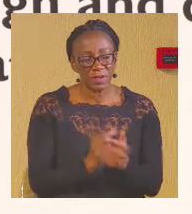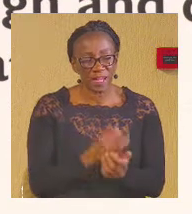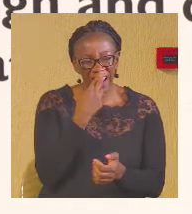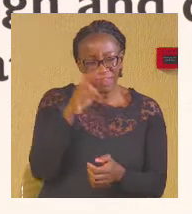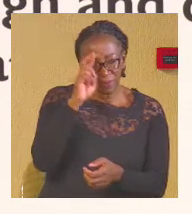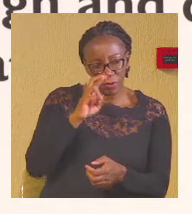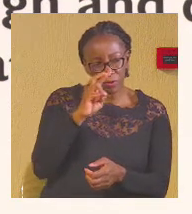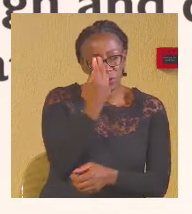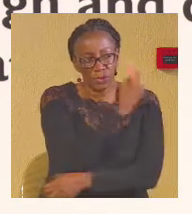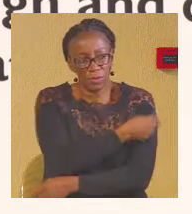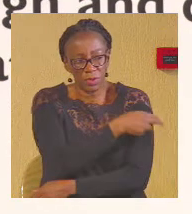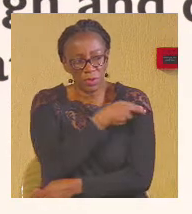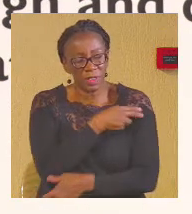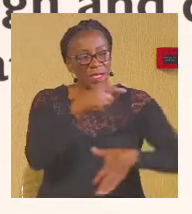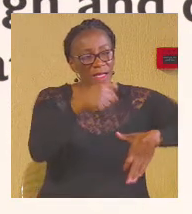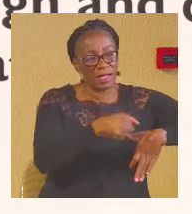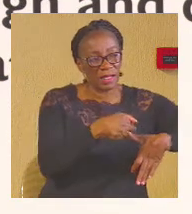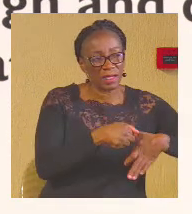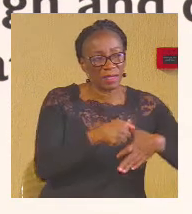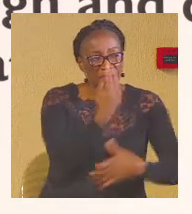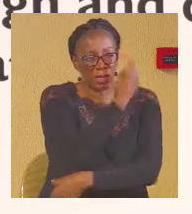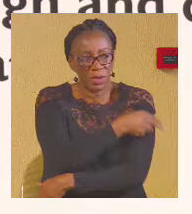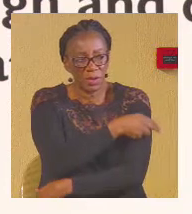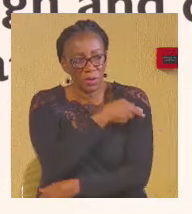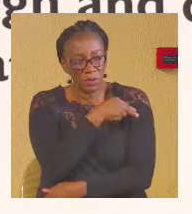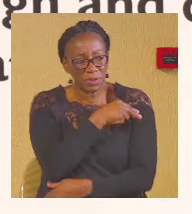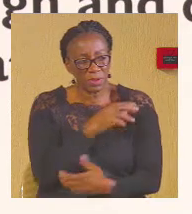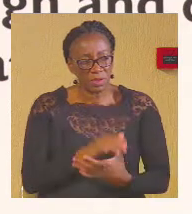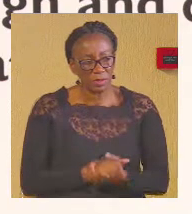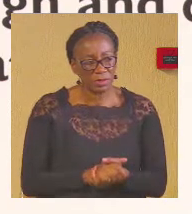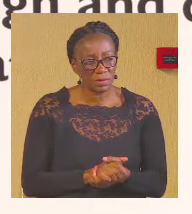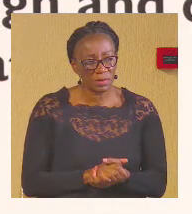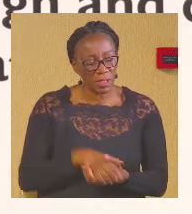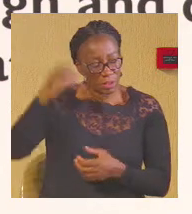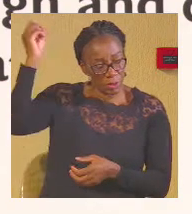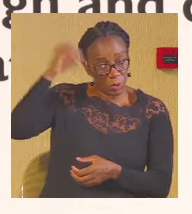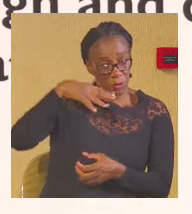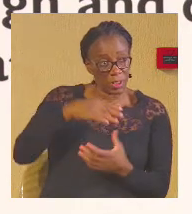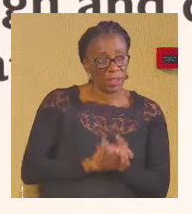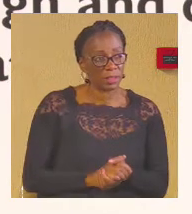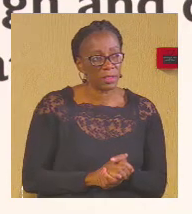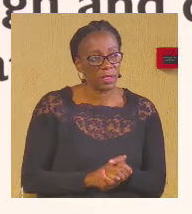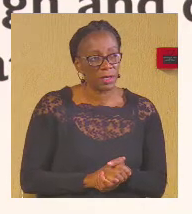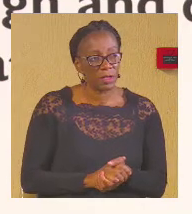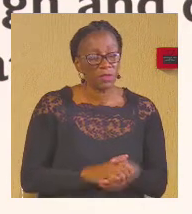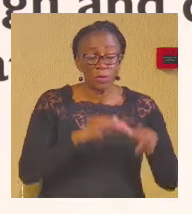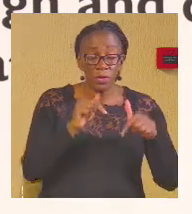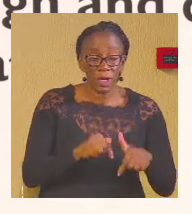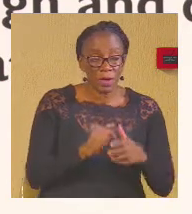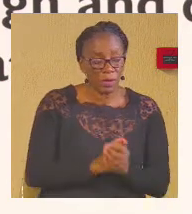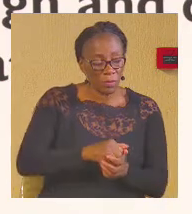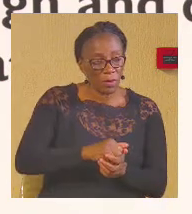Hospital, we have done for Katima, and Oshana. We are then therefore going to Opuo to do a specific isolation facilities